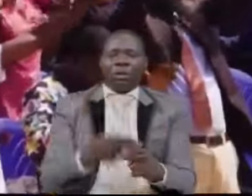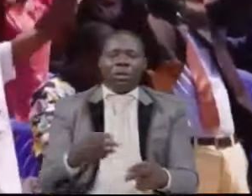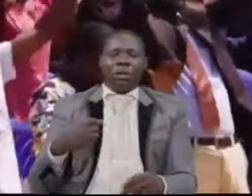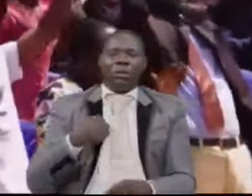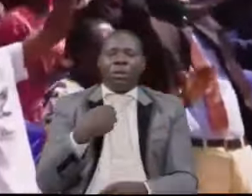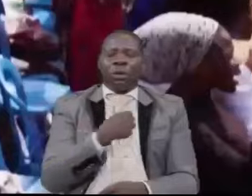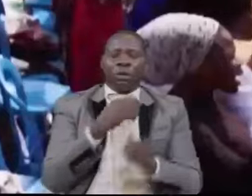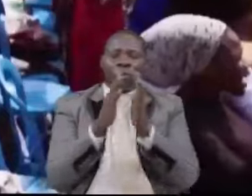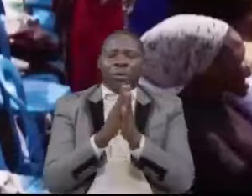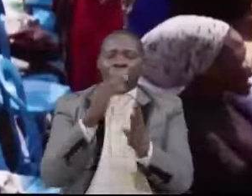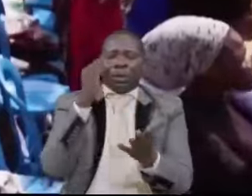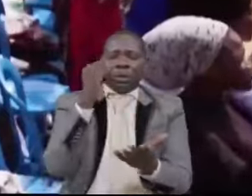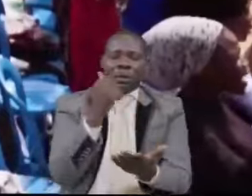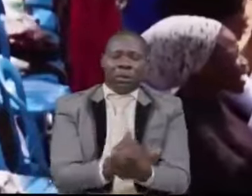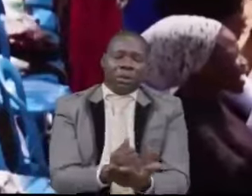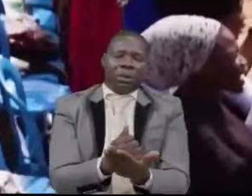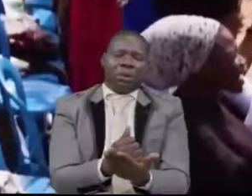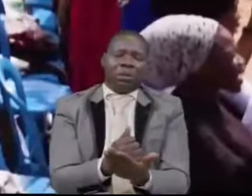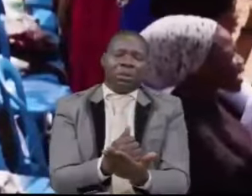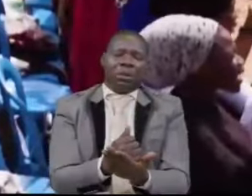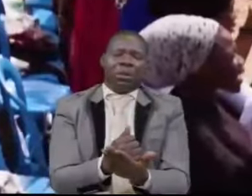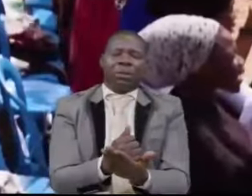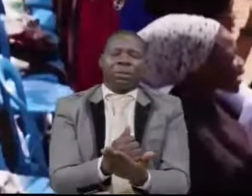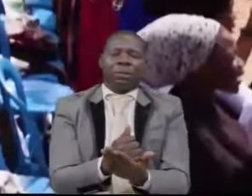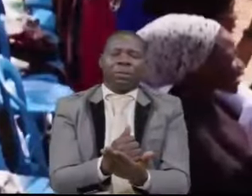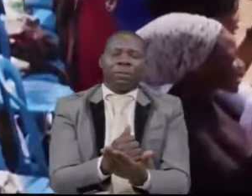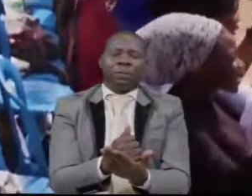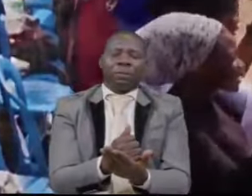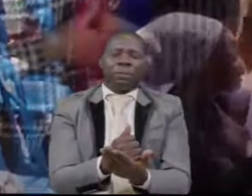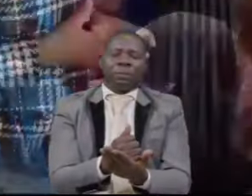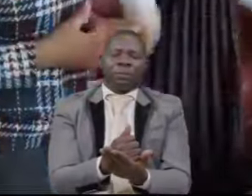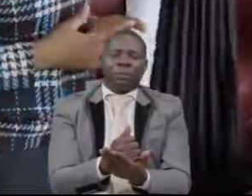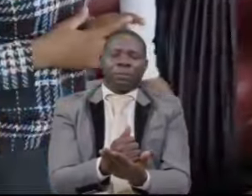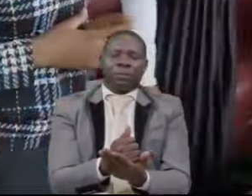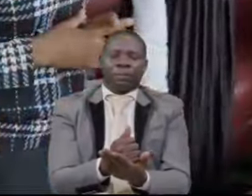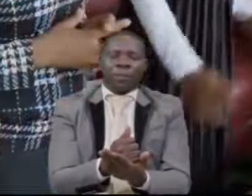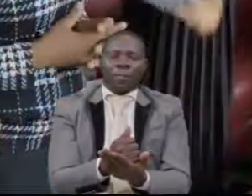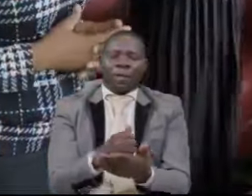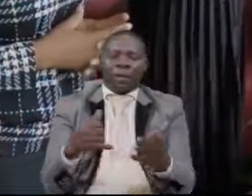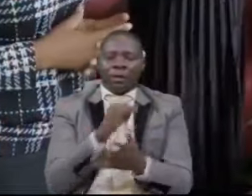pray. It is done.